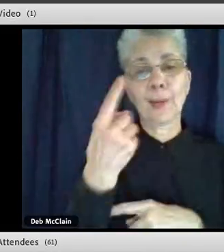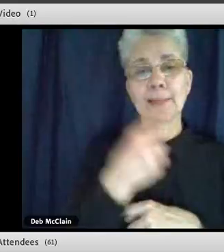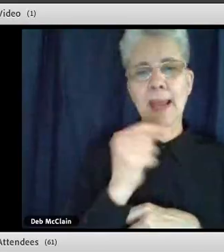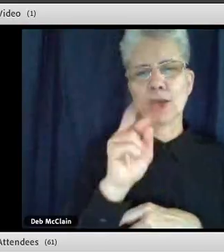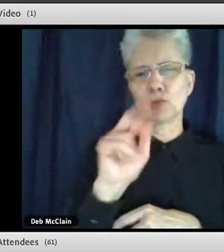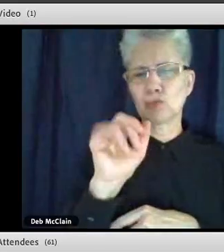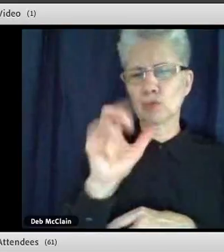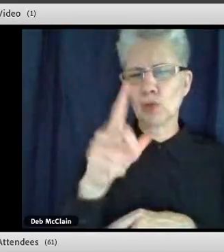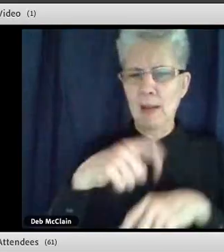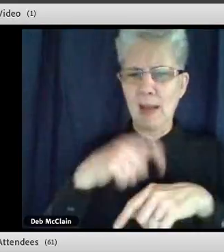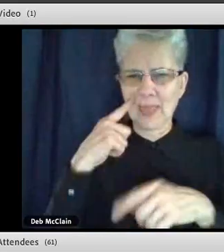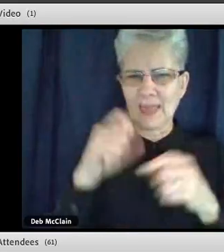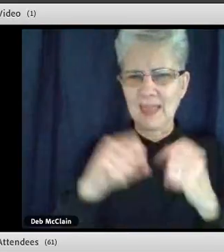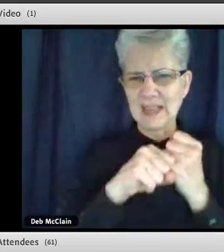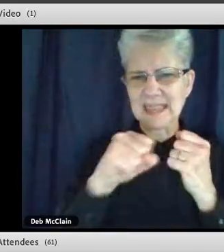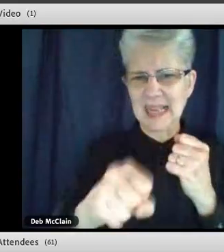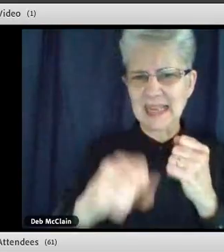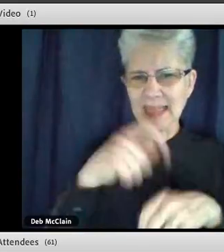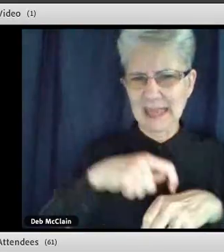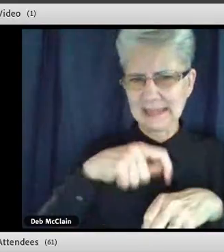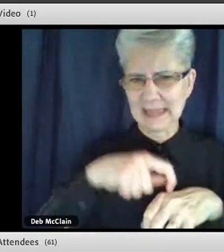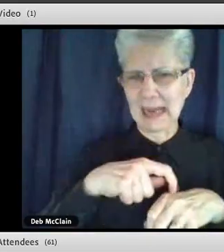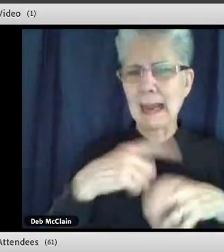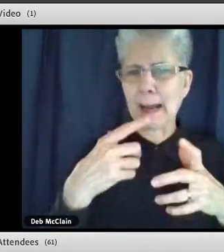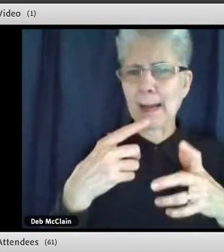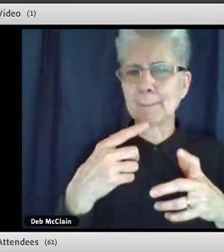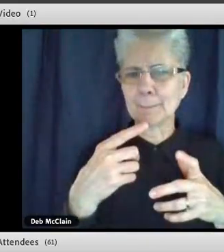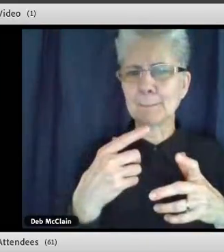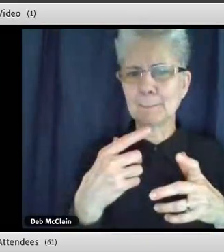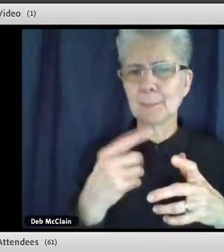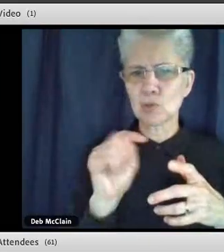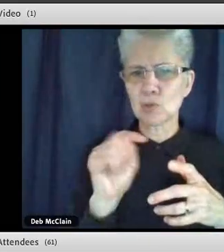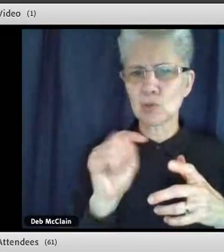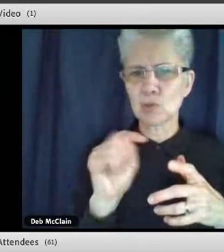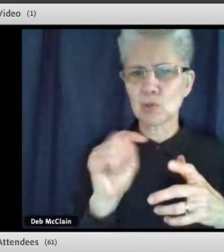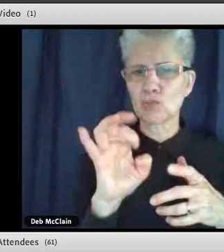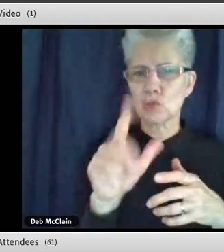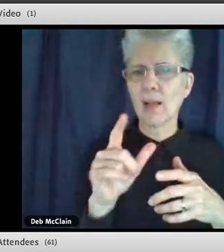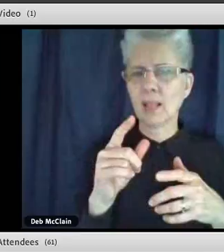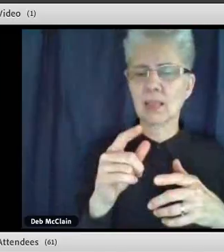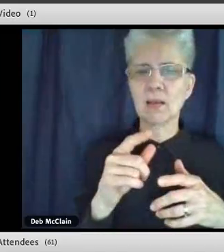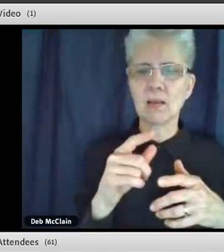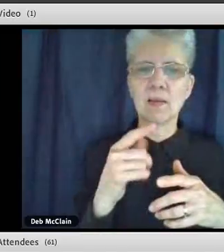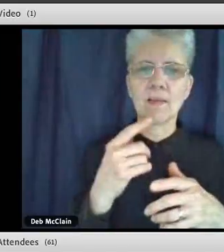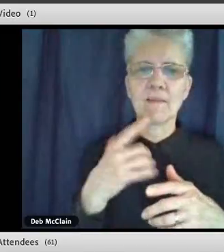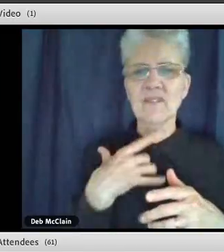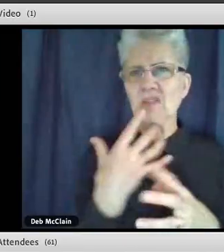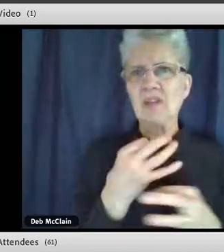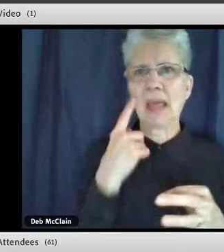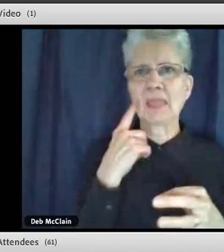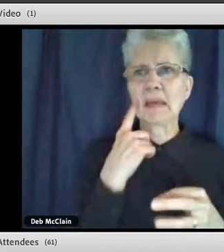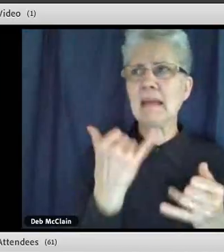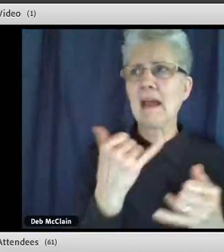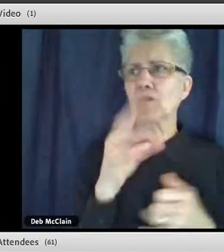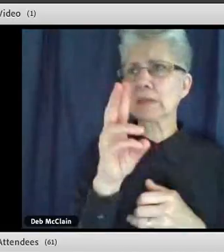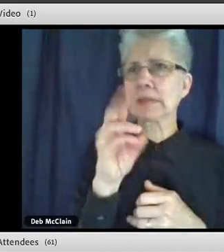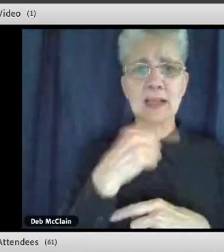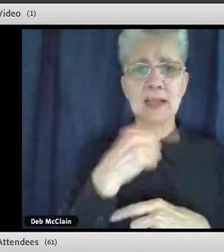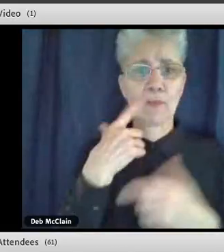they've extended the trial. Like you can have it, for free for like 60 days, I think now, if you want to try it